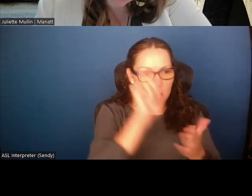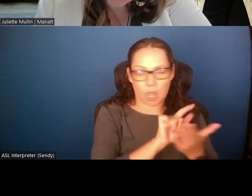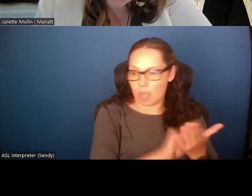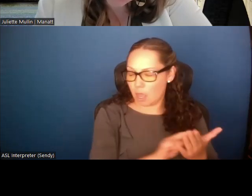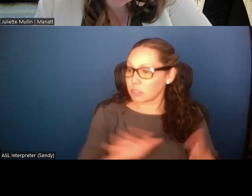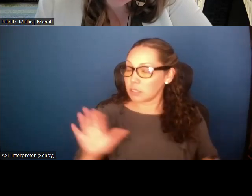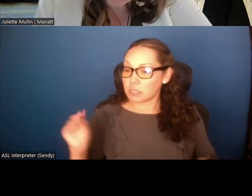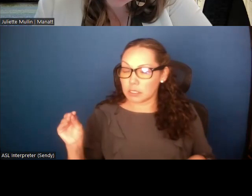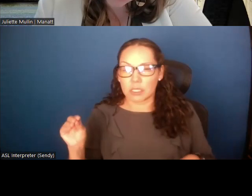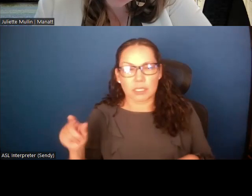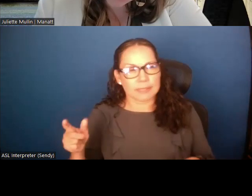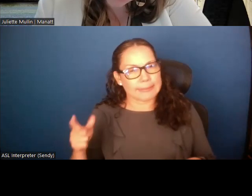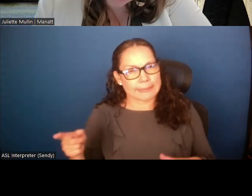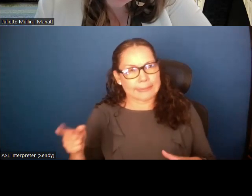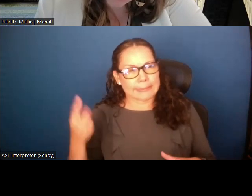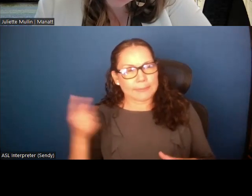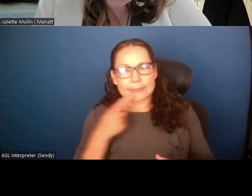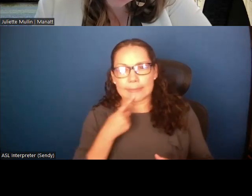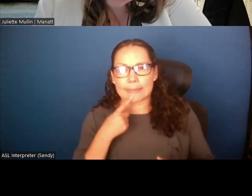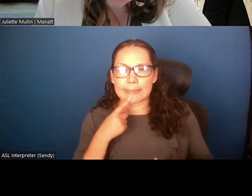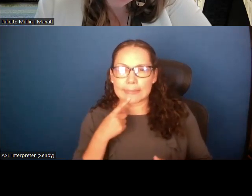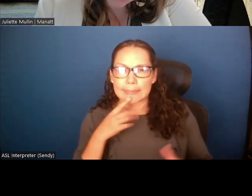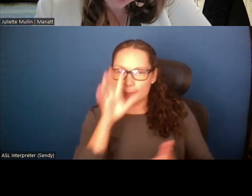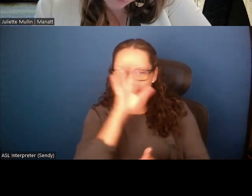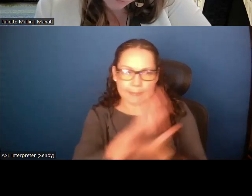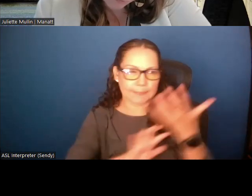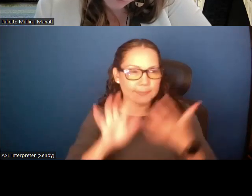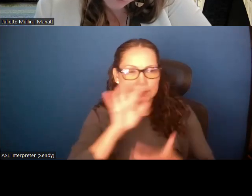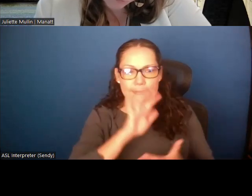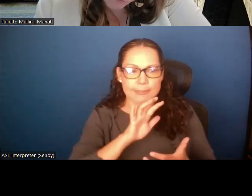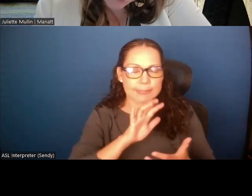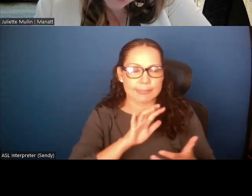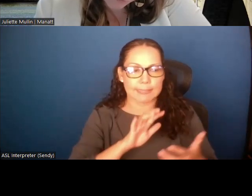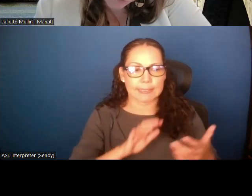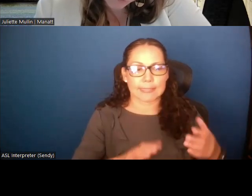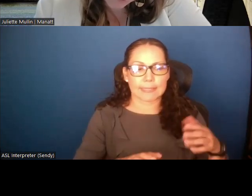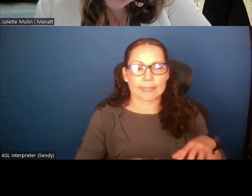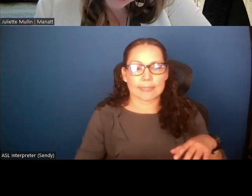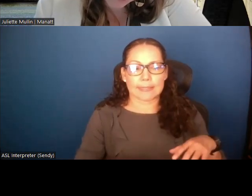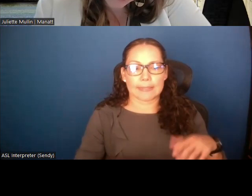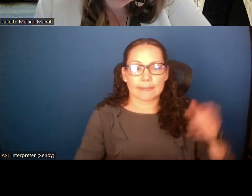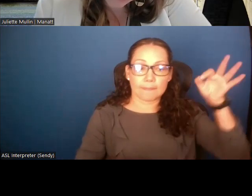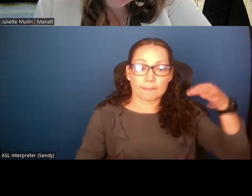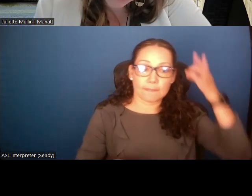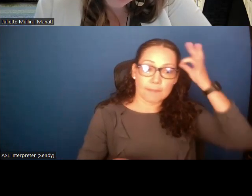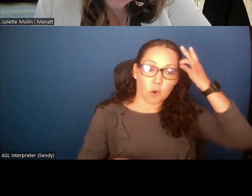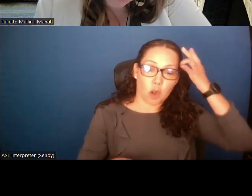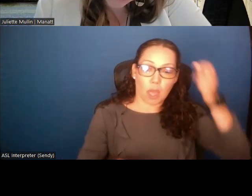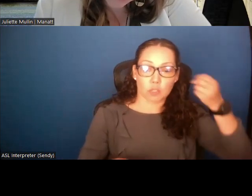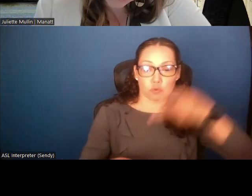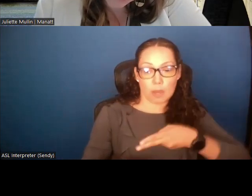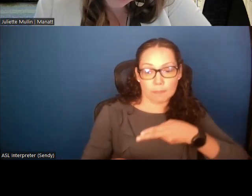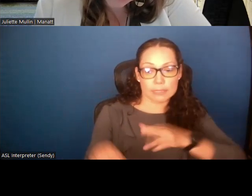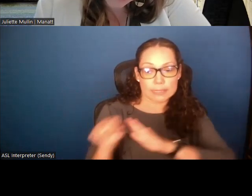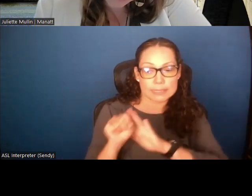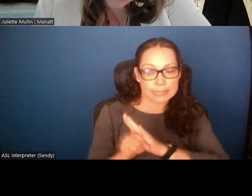because, the federal law trumps the state law, for example. But I mean, I think it fundamentally does